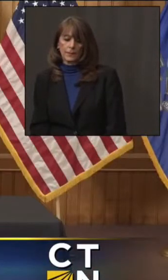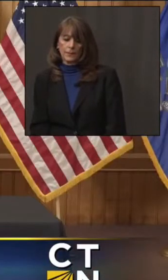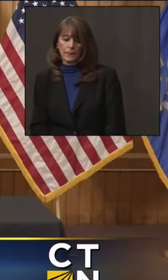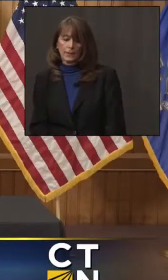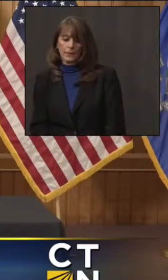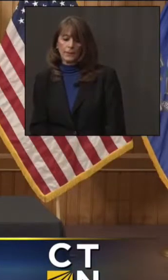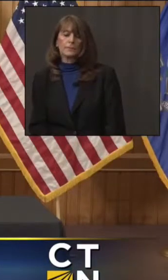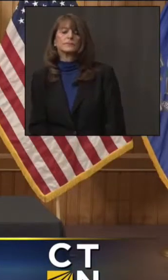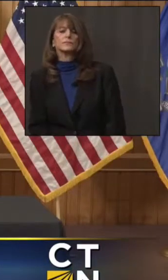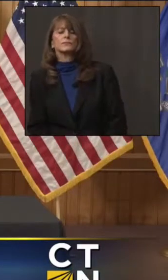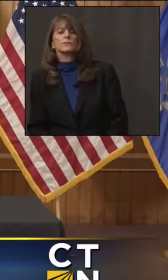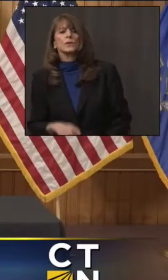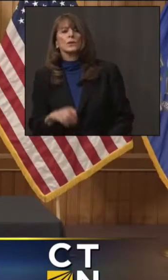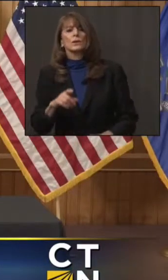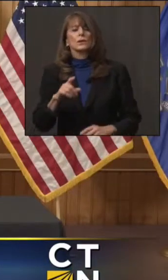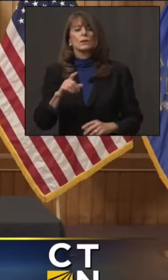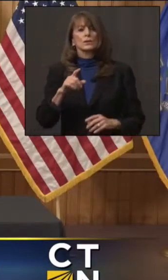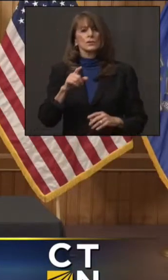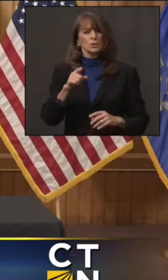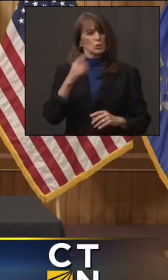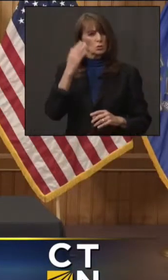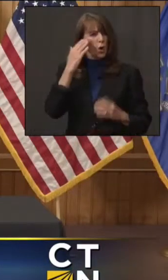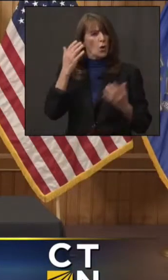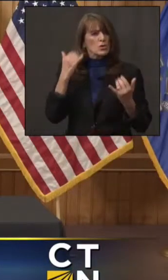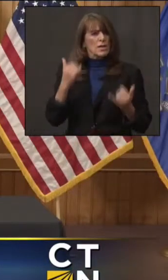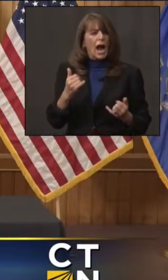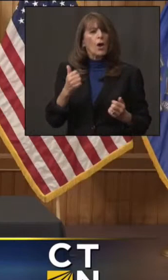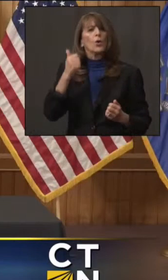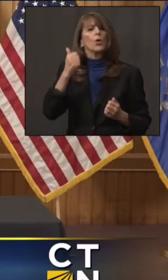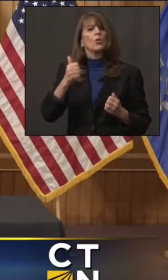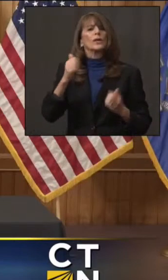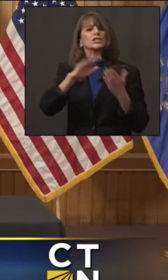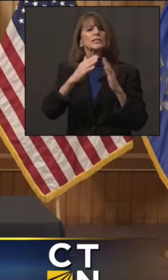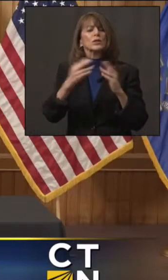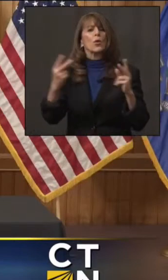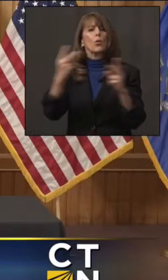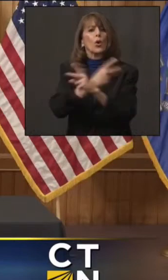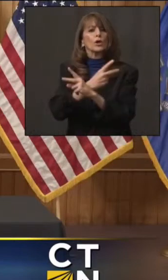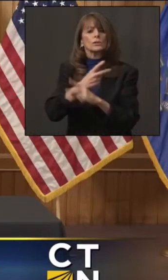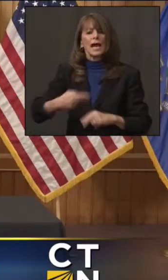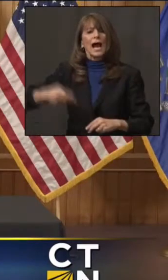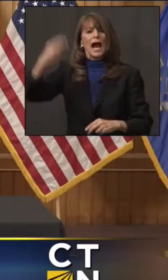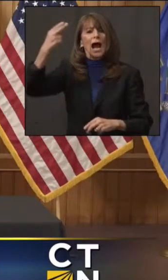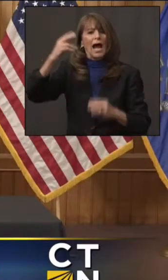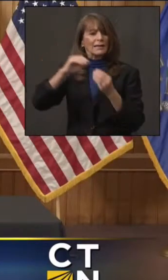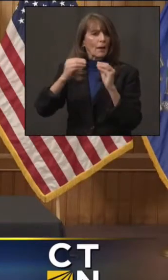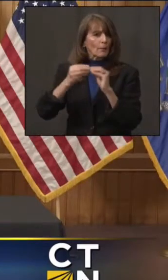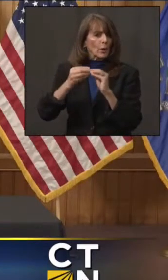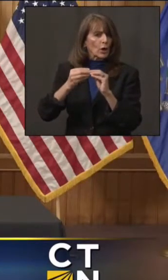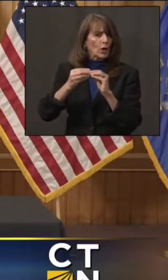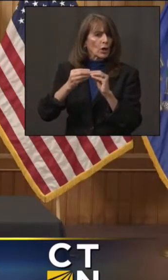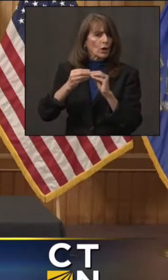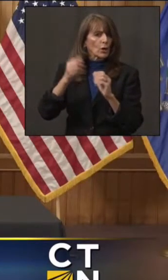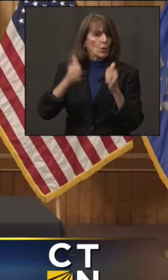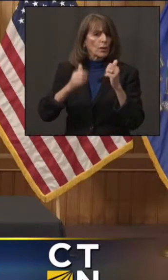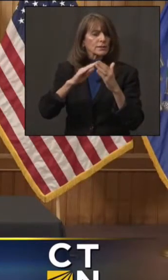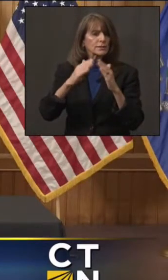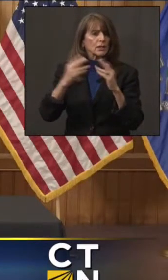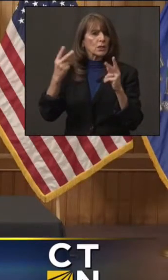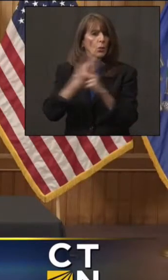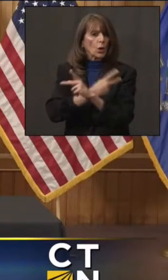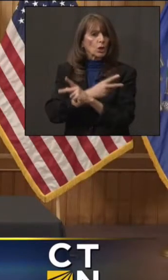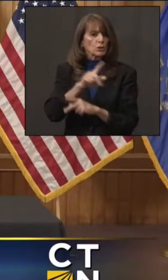highest COVID alert status? Looks like it's a little redder map today. You have that,